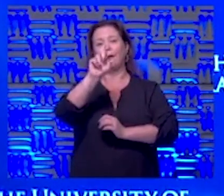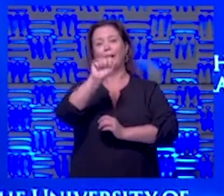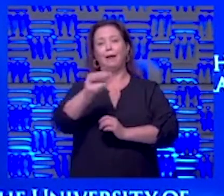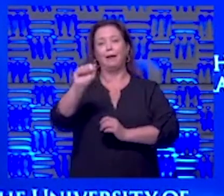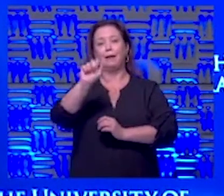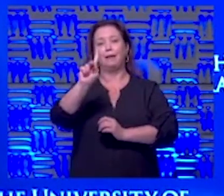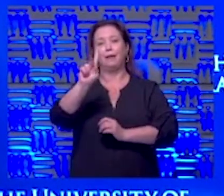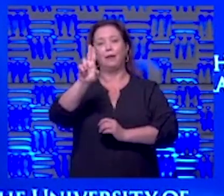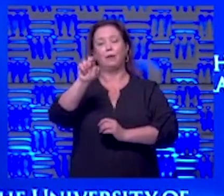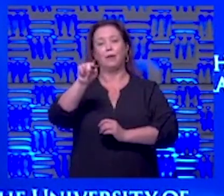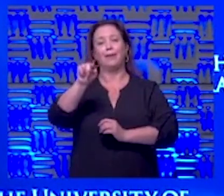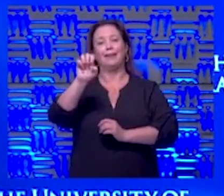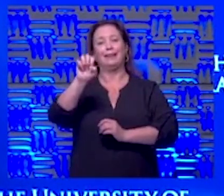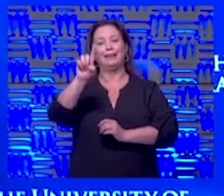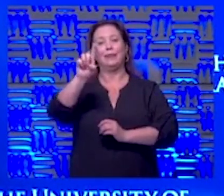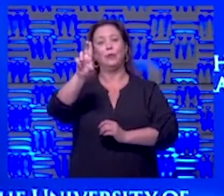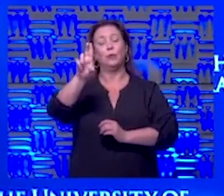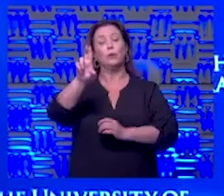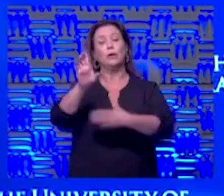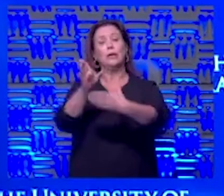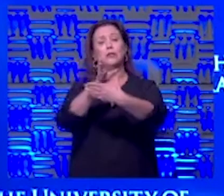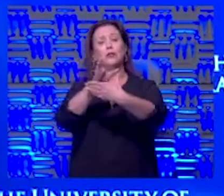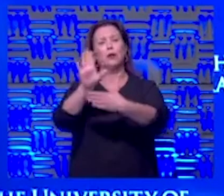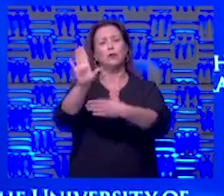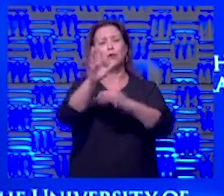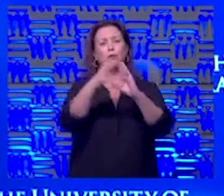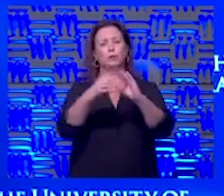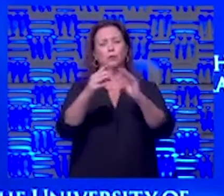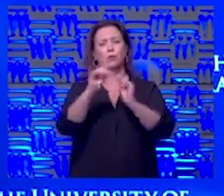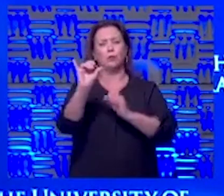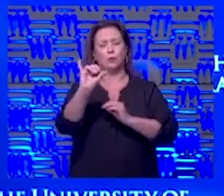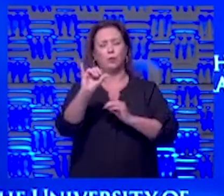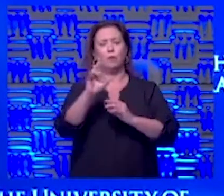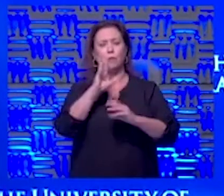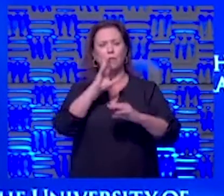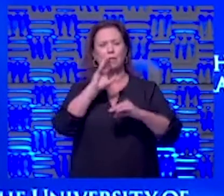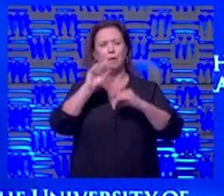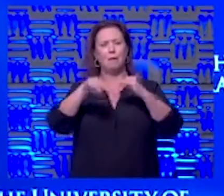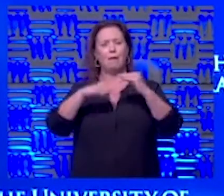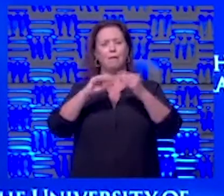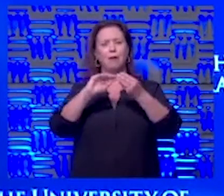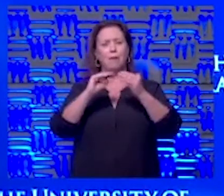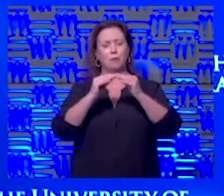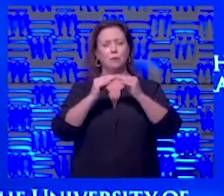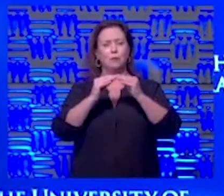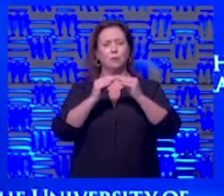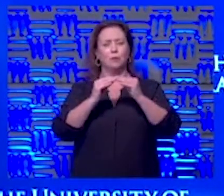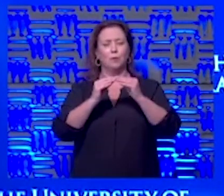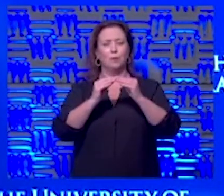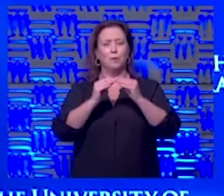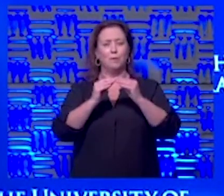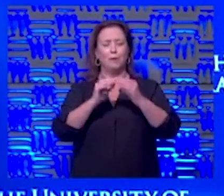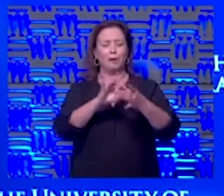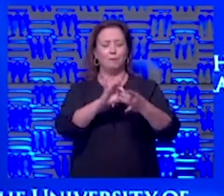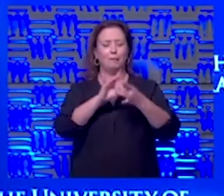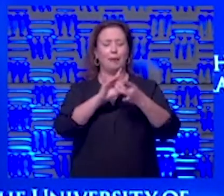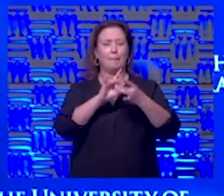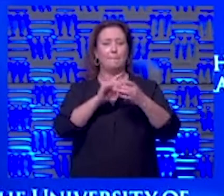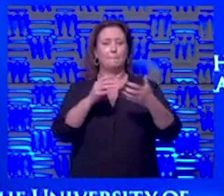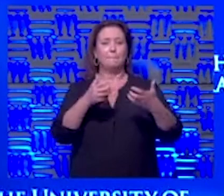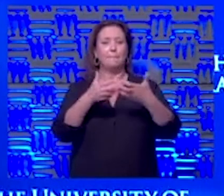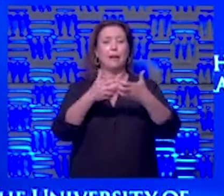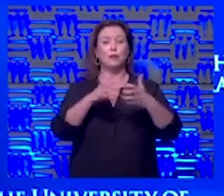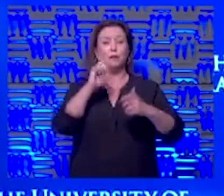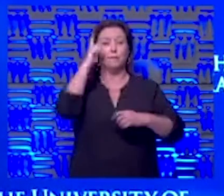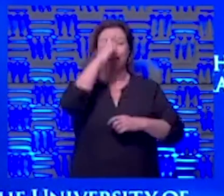medicalnewsnetwork@kumc.edu. And we also want you to share your stories. We talk a lot about numbers, and we would love to be putting some faces with these stories that we are